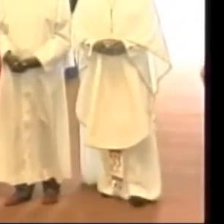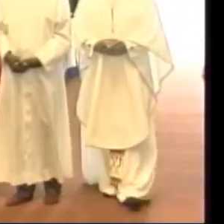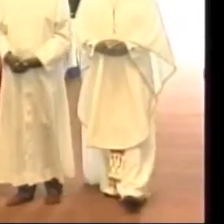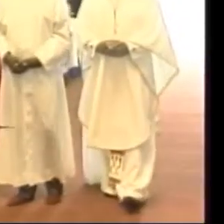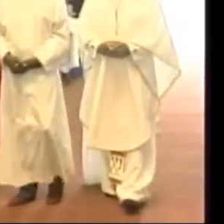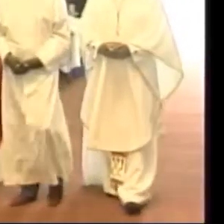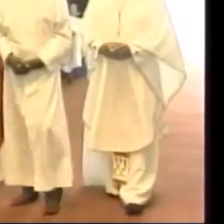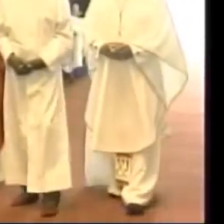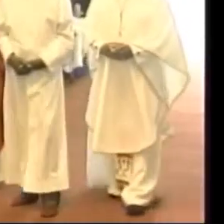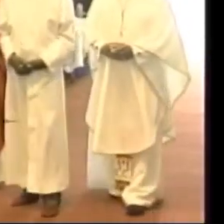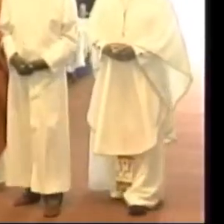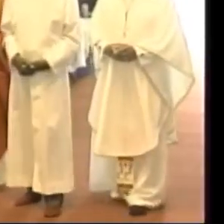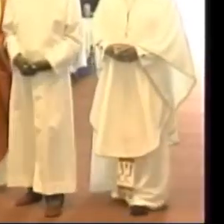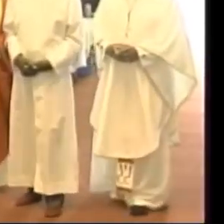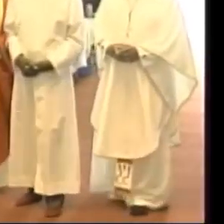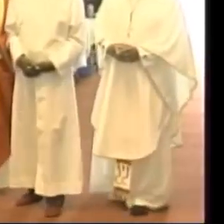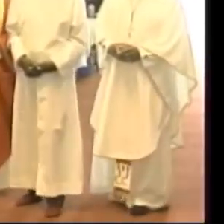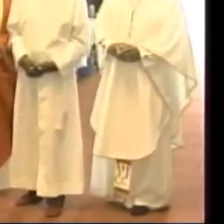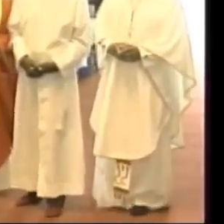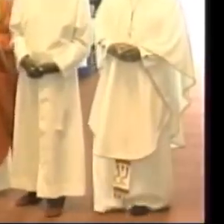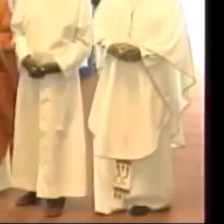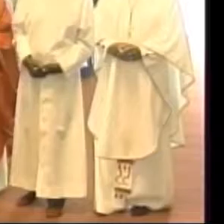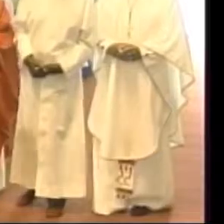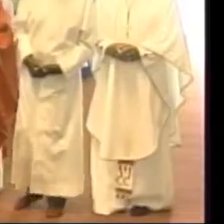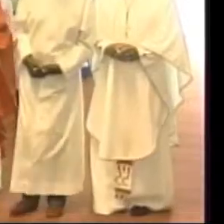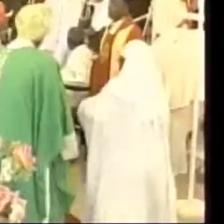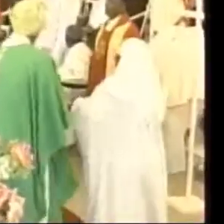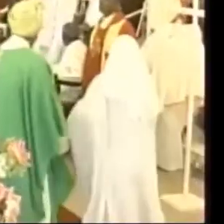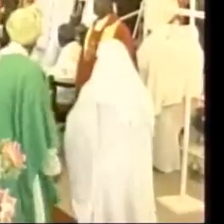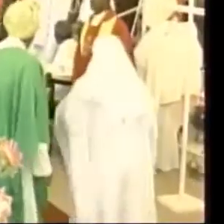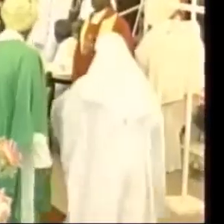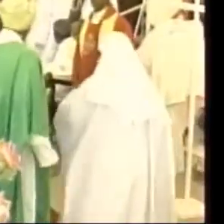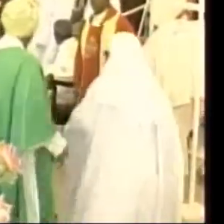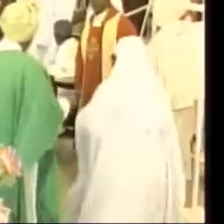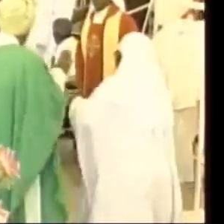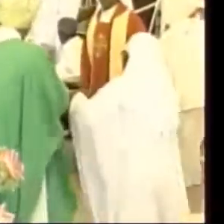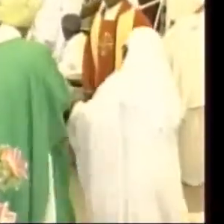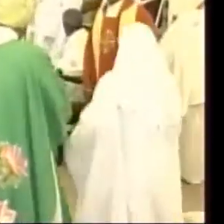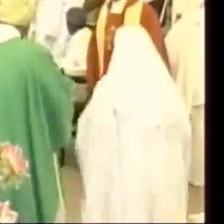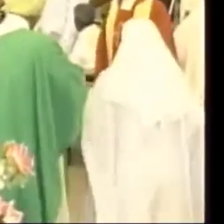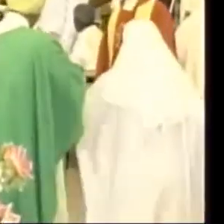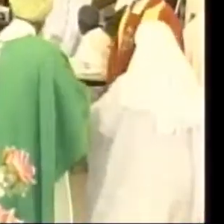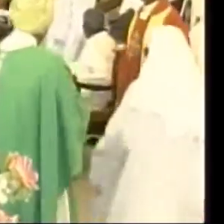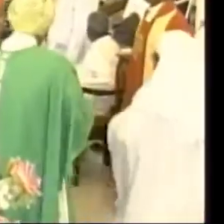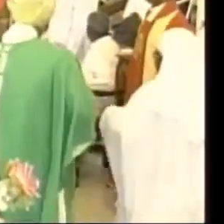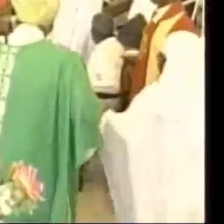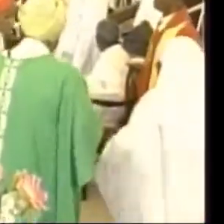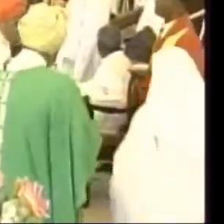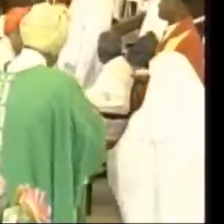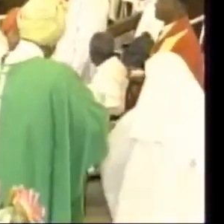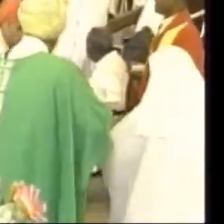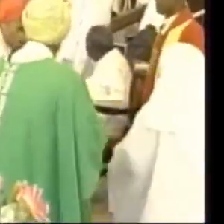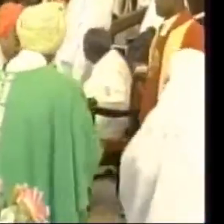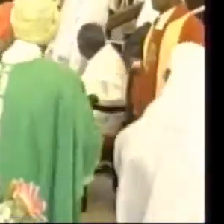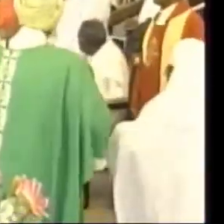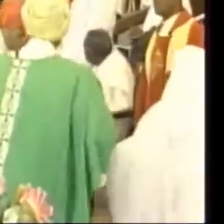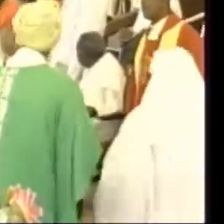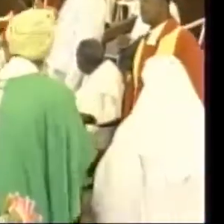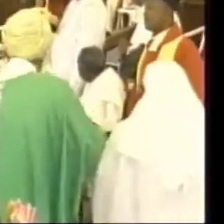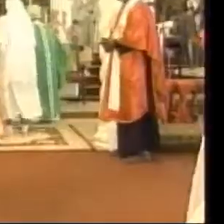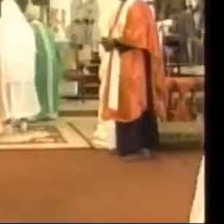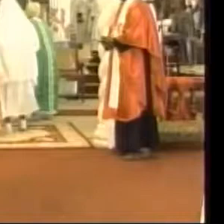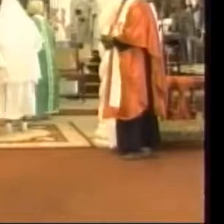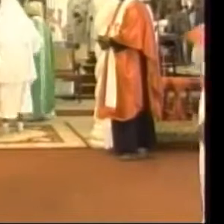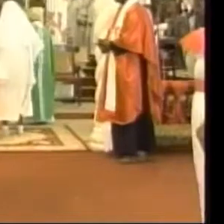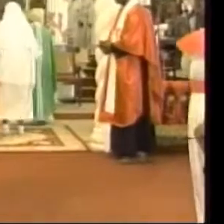Spiritual Baptist Cathedral at Elan Grove Christ Church. Babb, who took over as Archbishop in May of this year, passed away